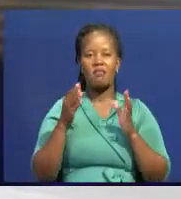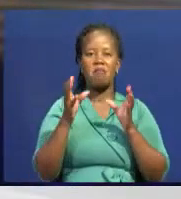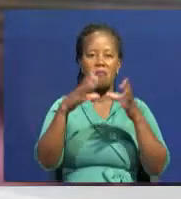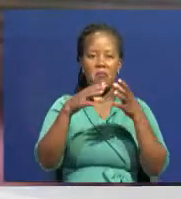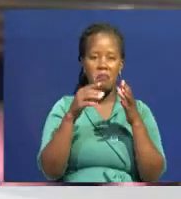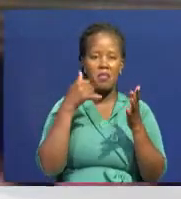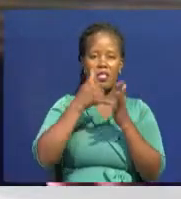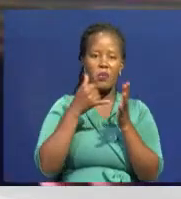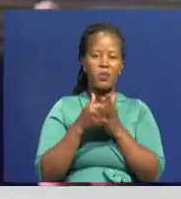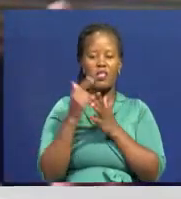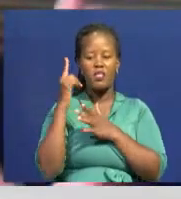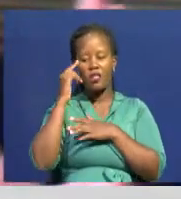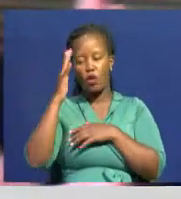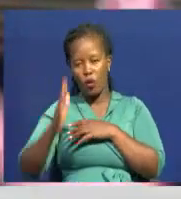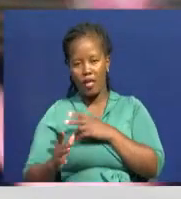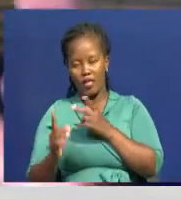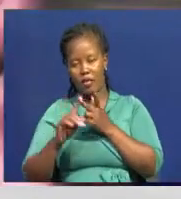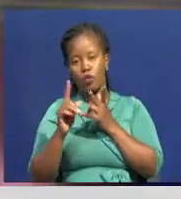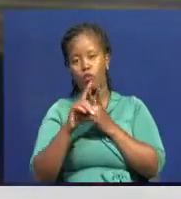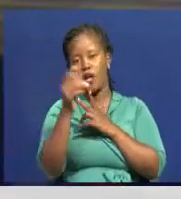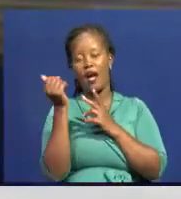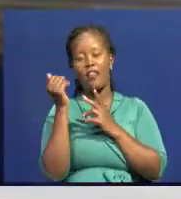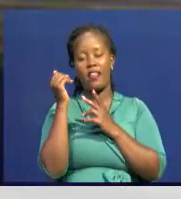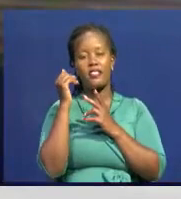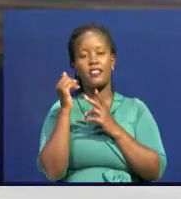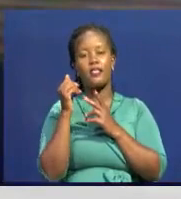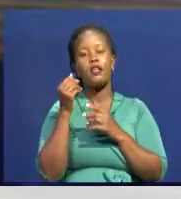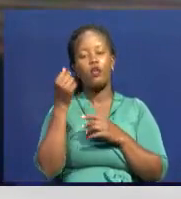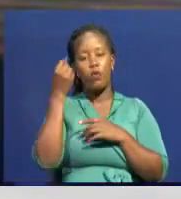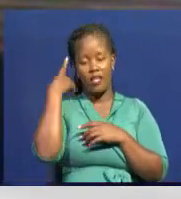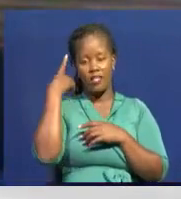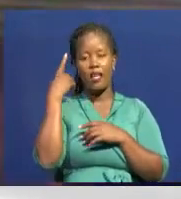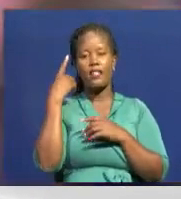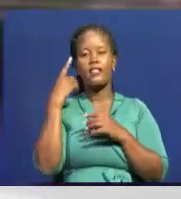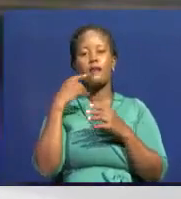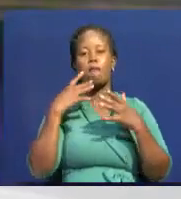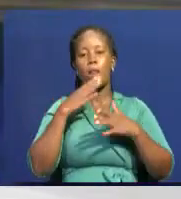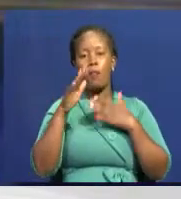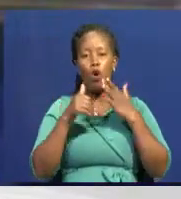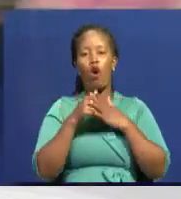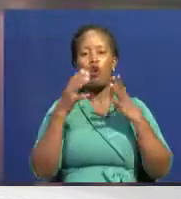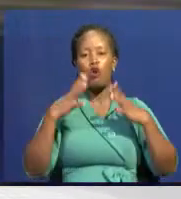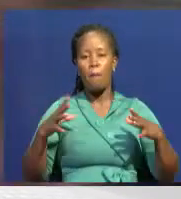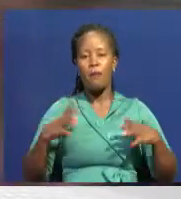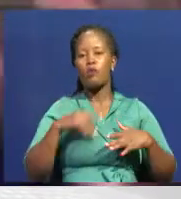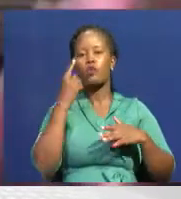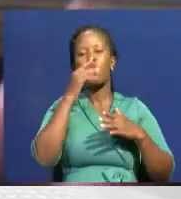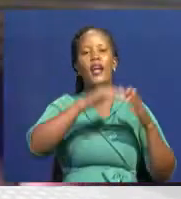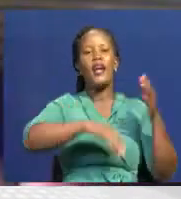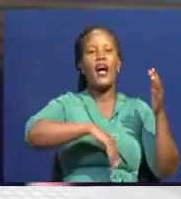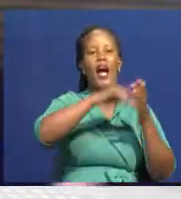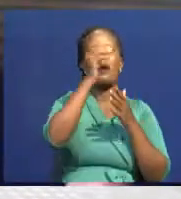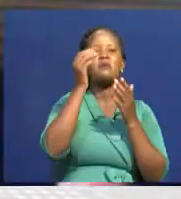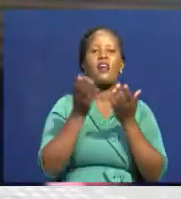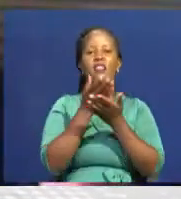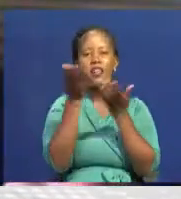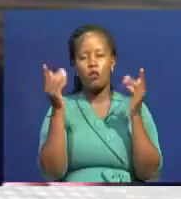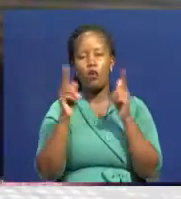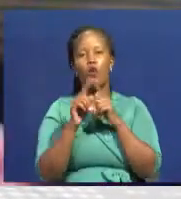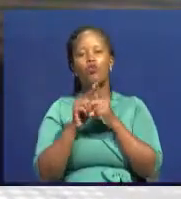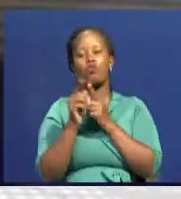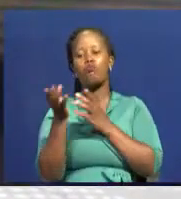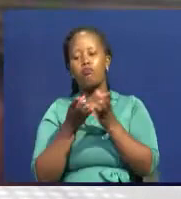valuers and so on and so forth, to understand that these people who are out there selling without being